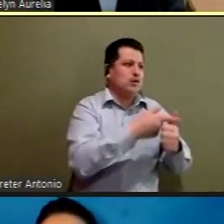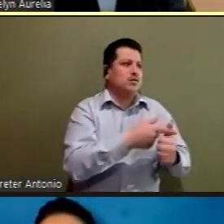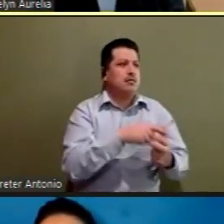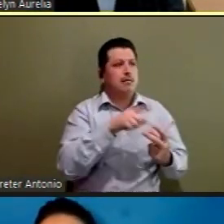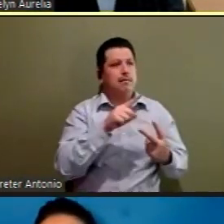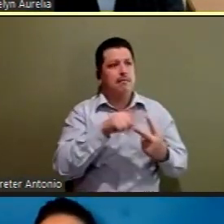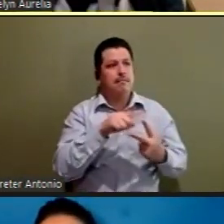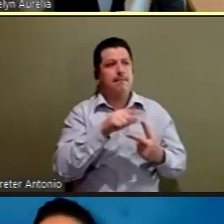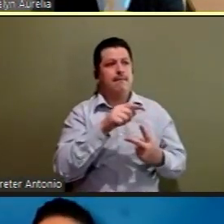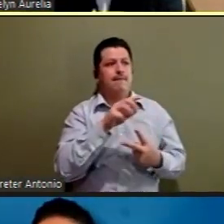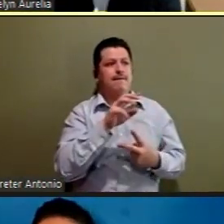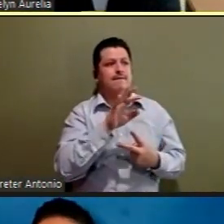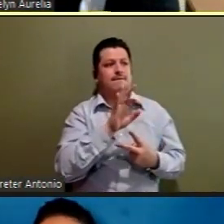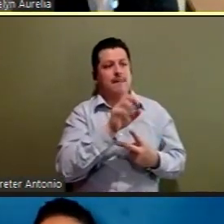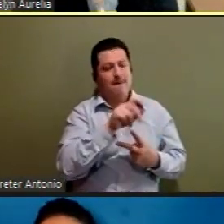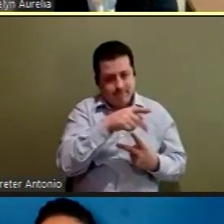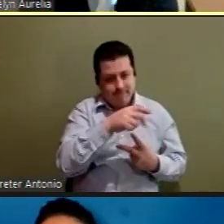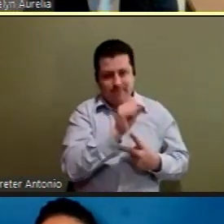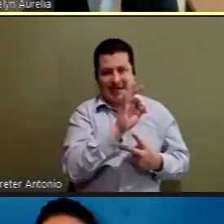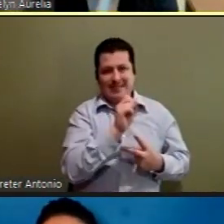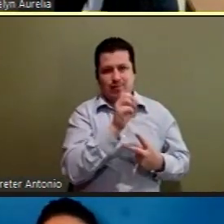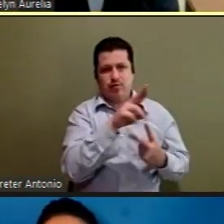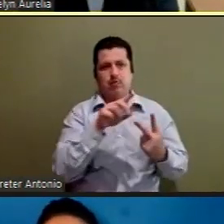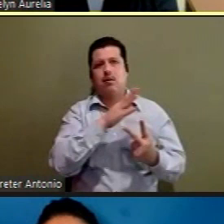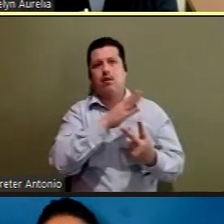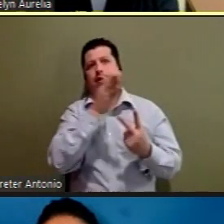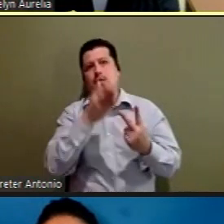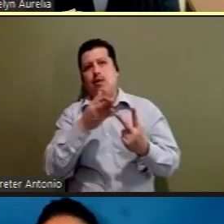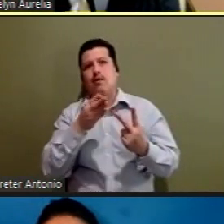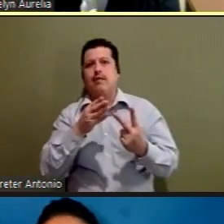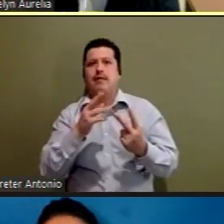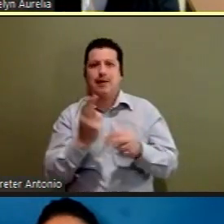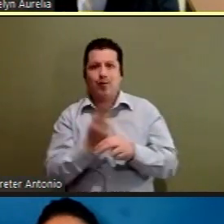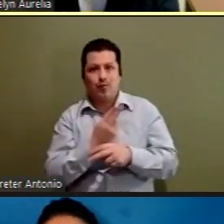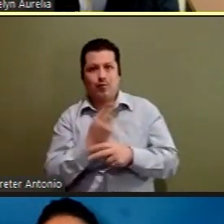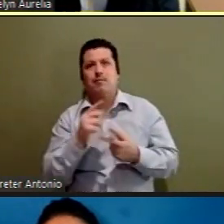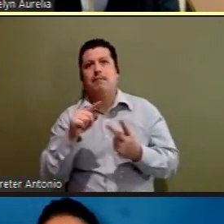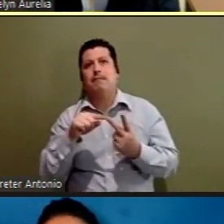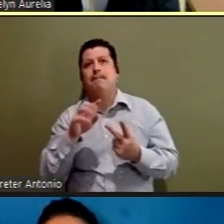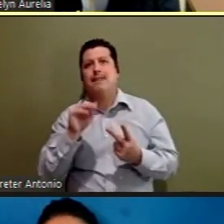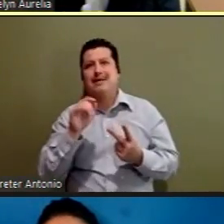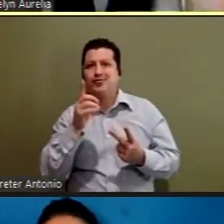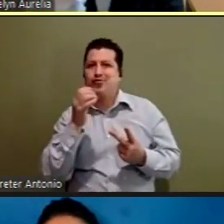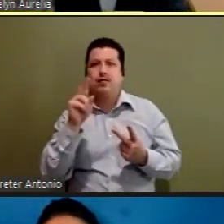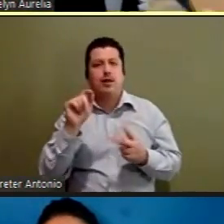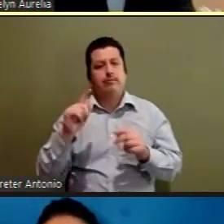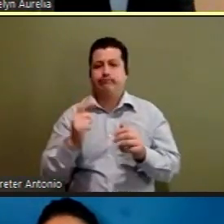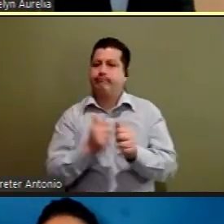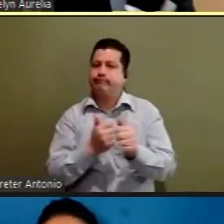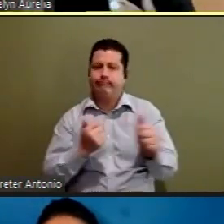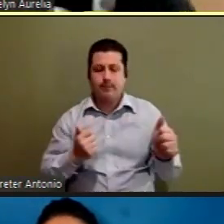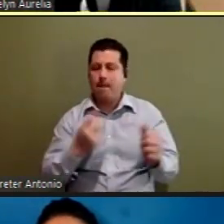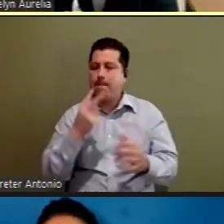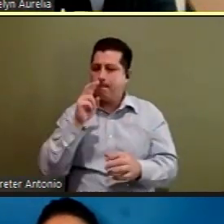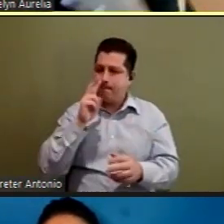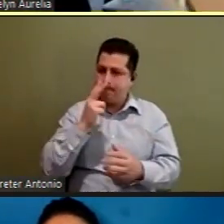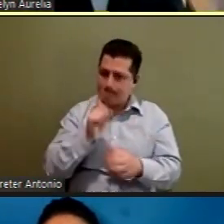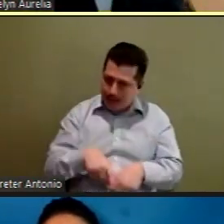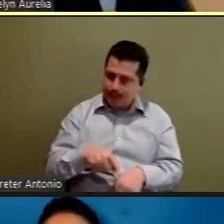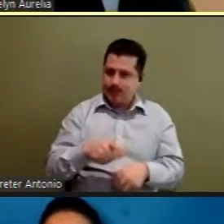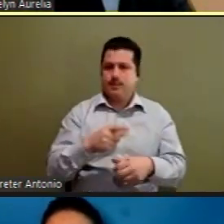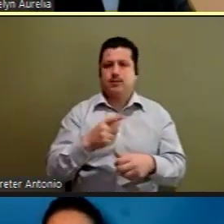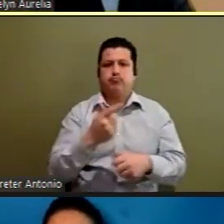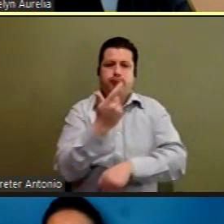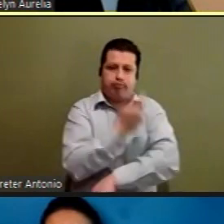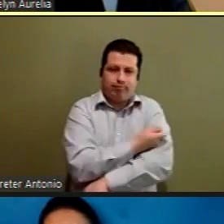doses, it's really assigned to that group of people, and you can't choose which one you get because we don't know if we'll have